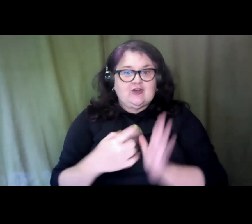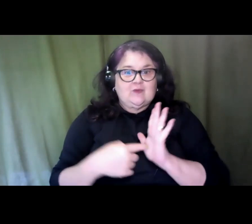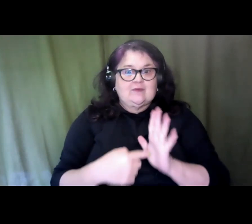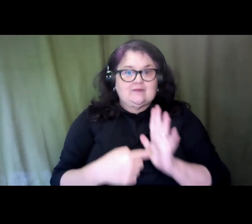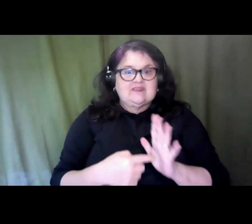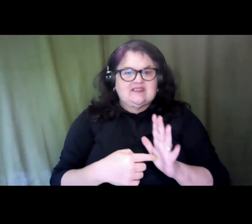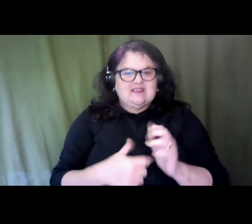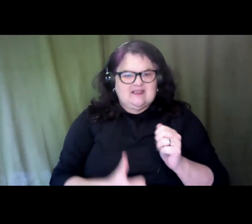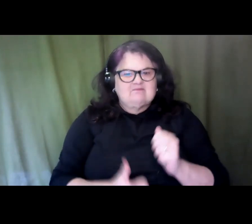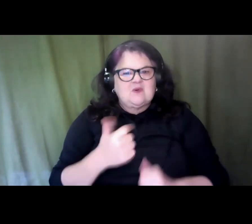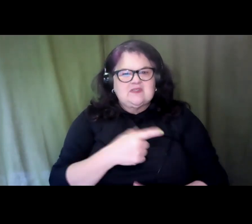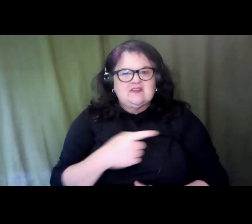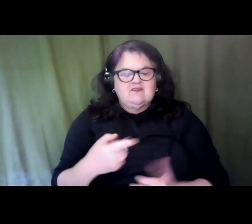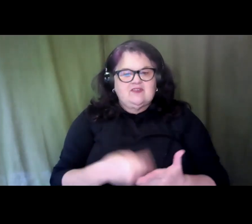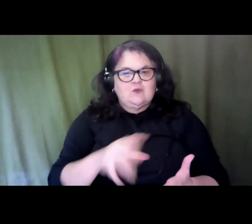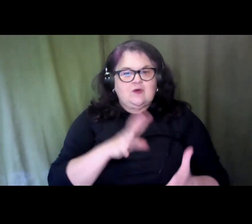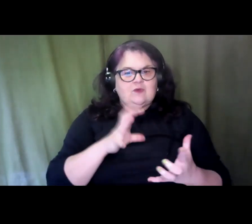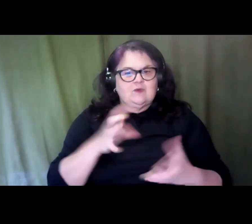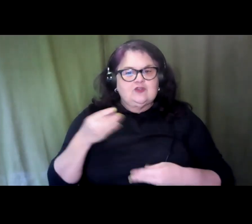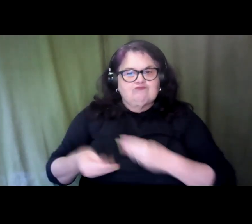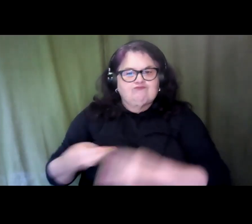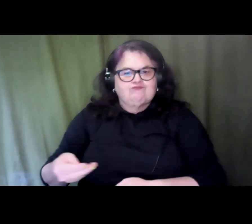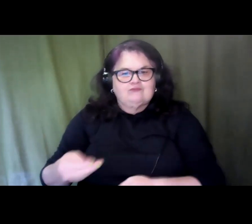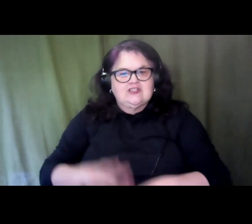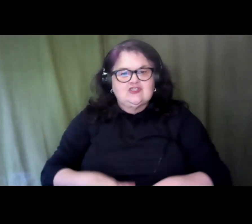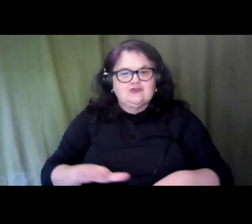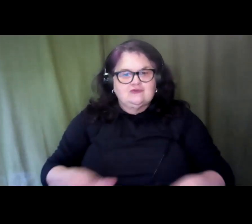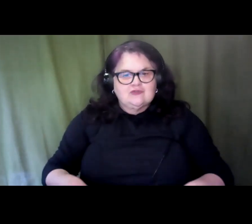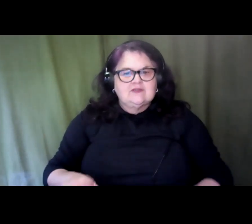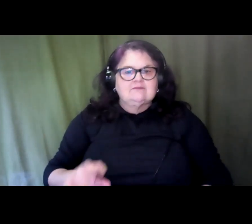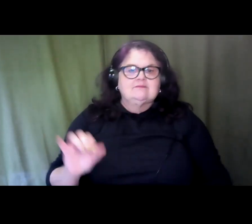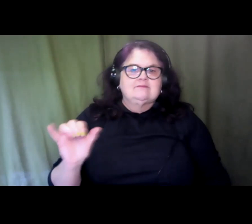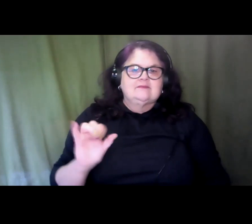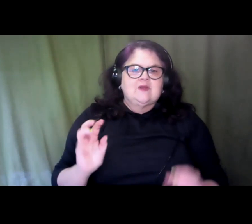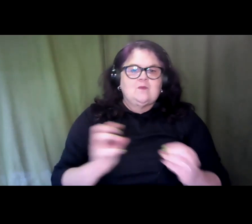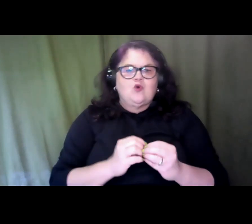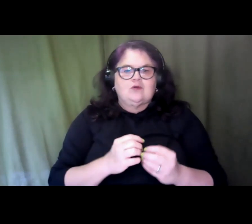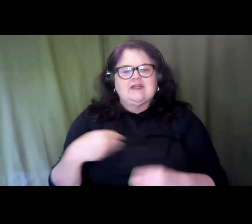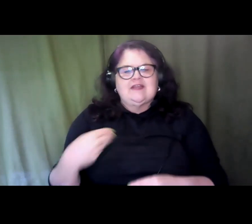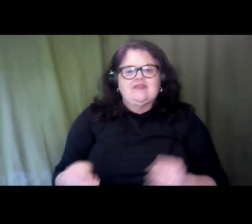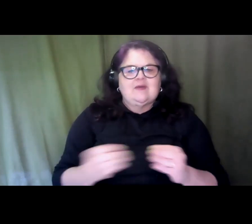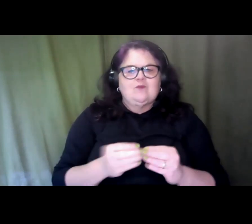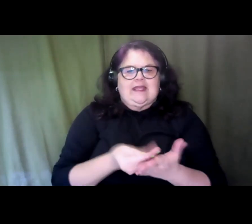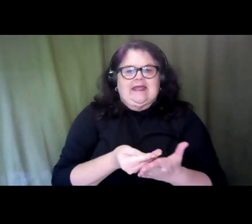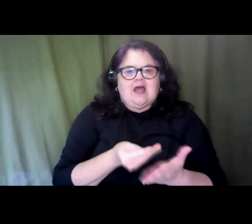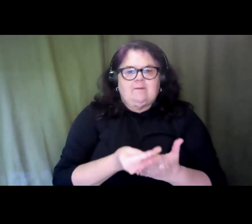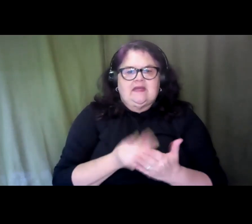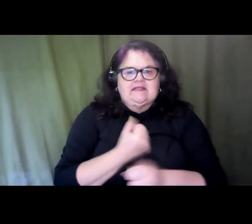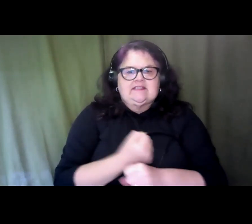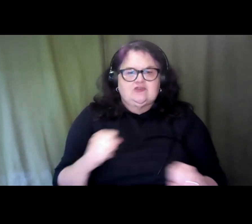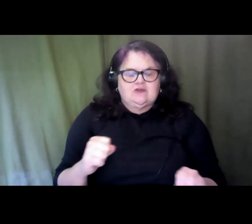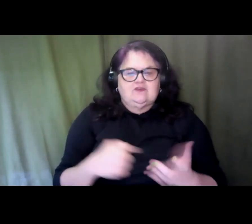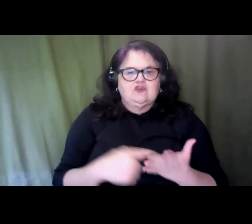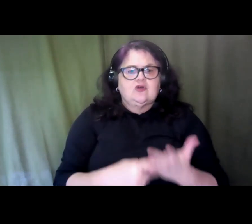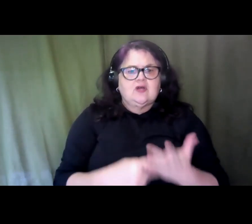wealth. They have a legitimate wish to pass this on to the children as a means of granting them more economic security. Could you talk about how cooperative structures